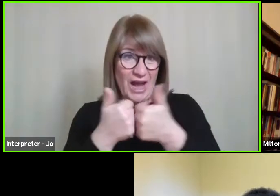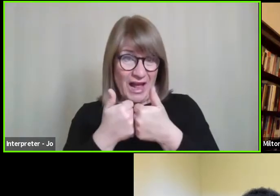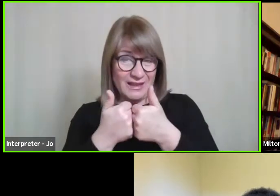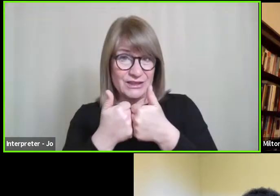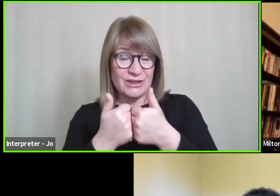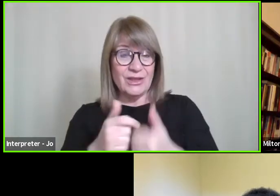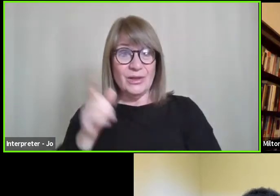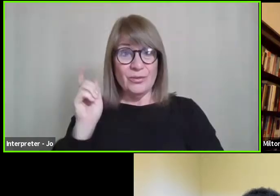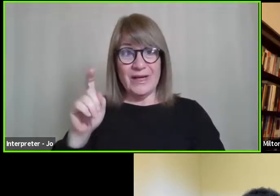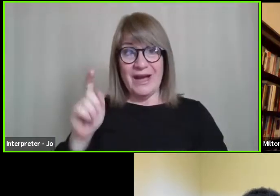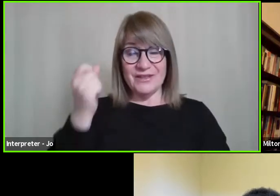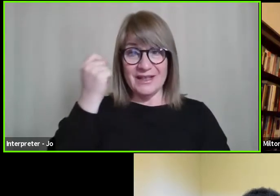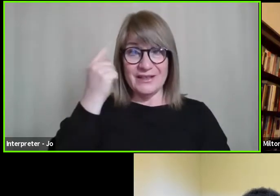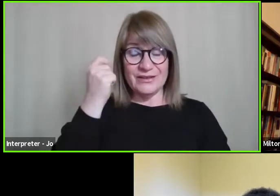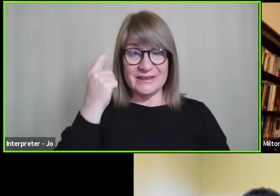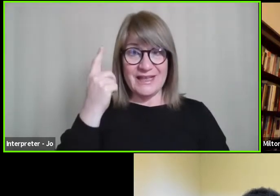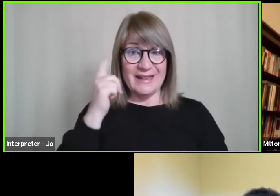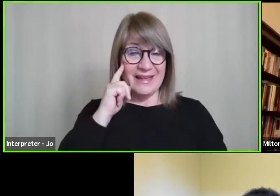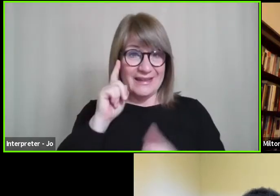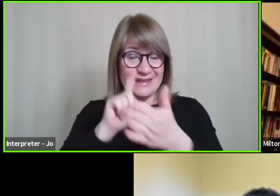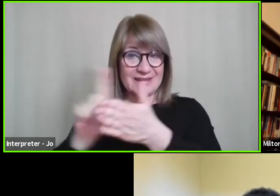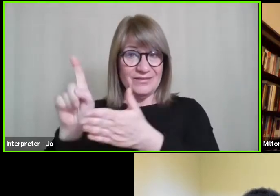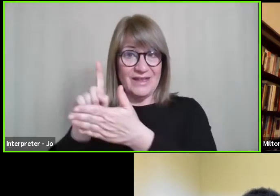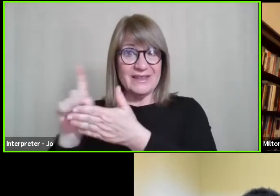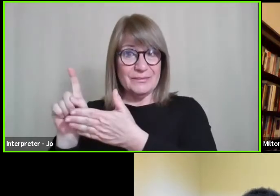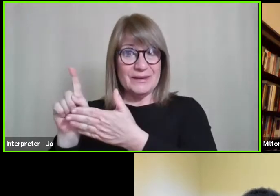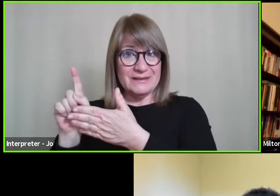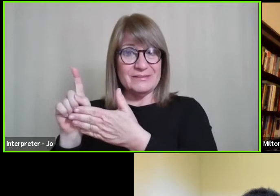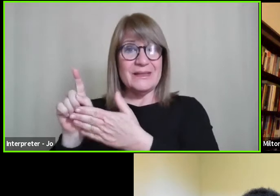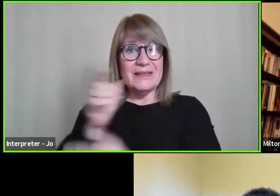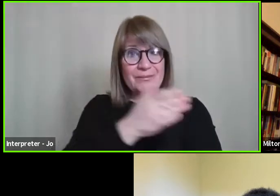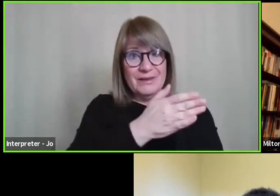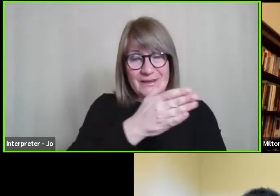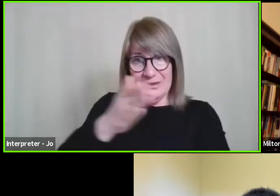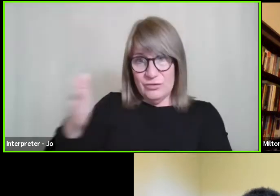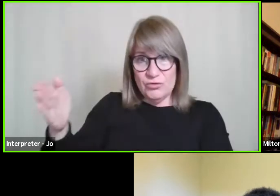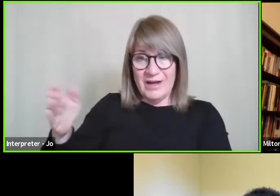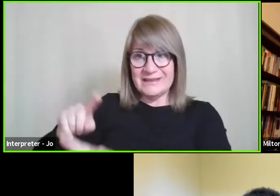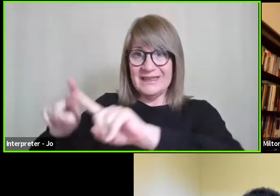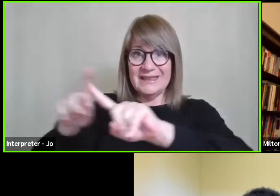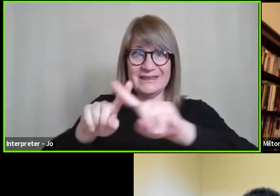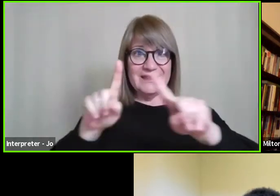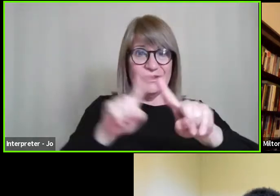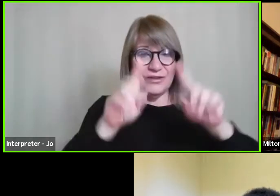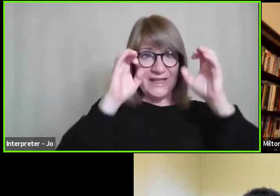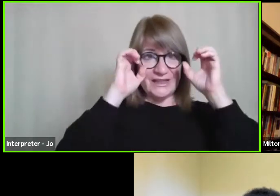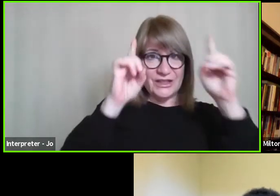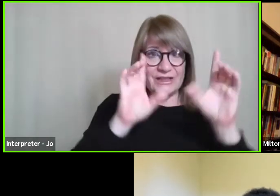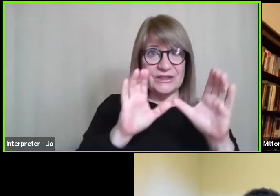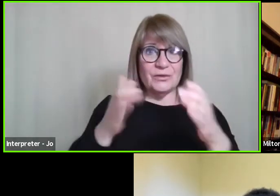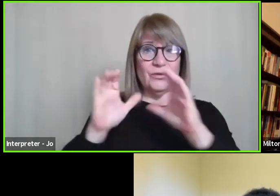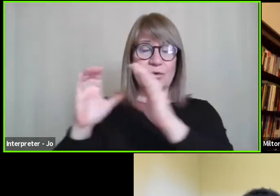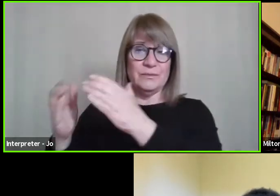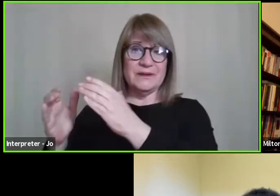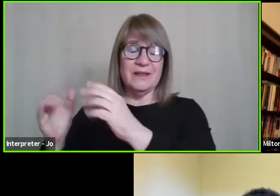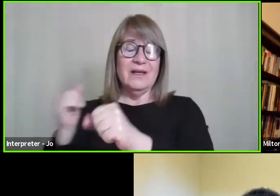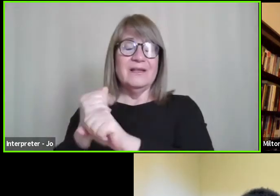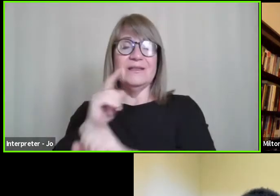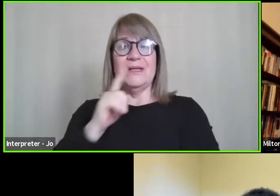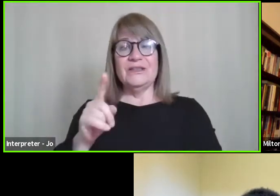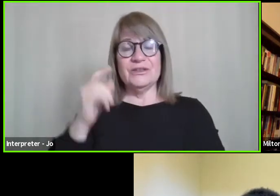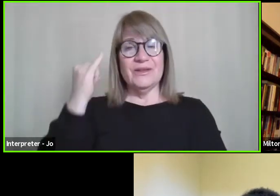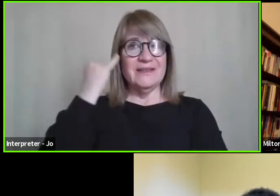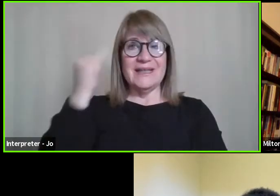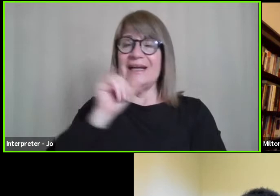to understand that those investigations need to be across various different disciplines in order to fully comprehend the ways in which these ideas are